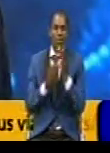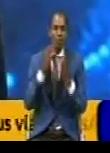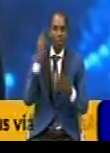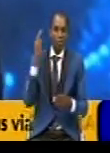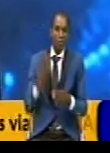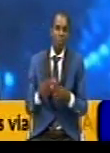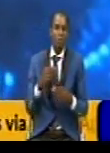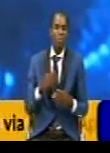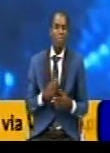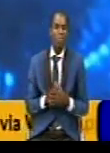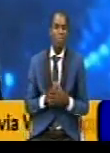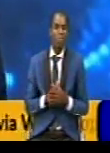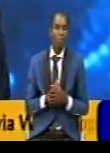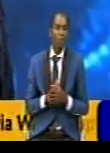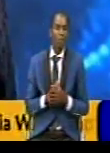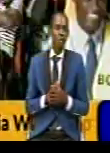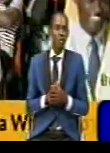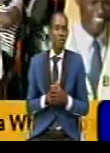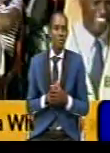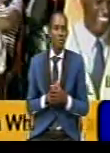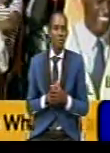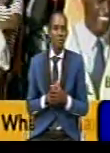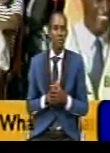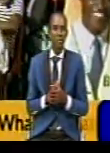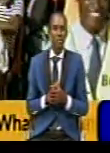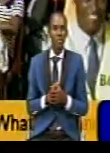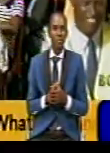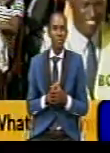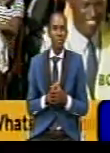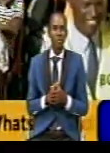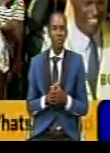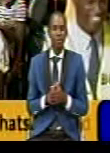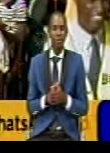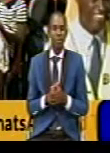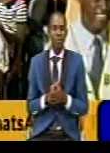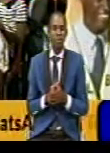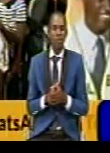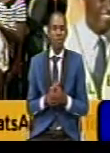I say God bless you all. In Jesus' name, amen.